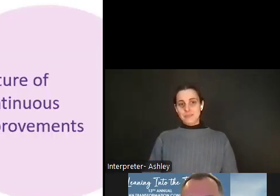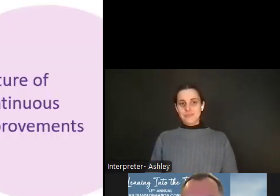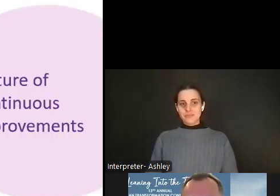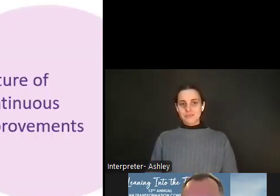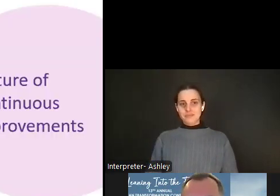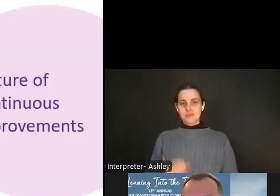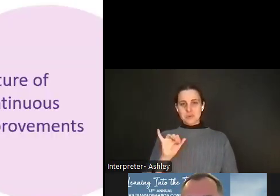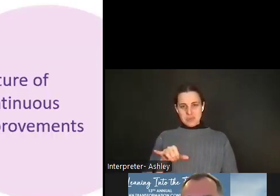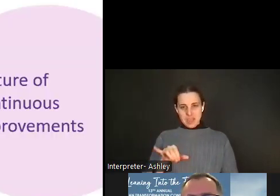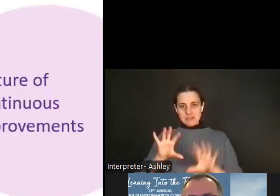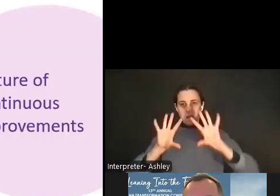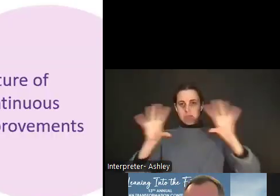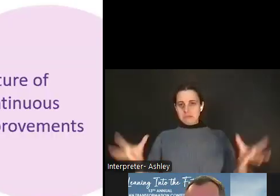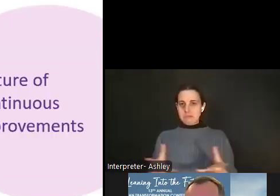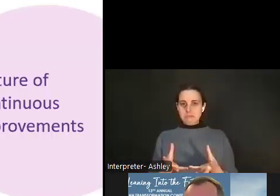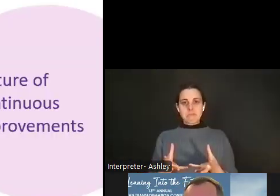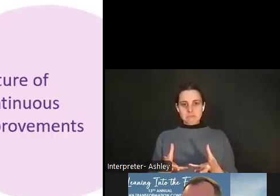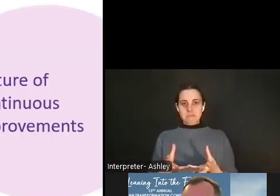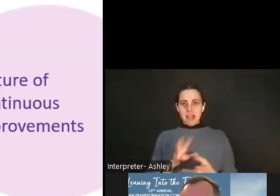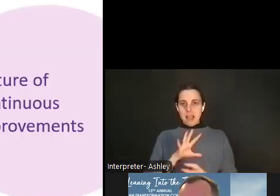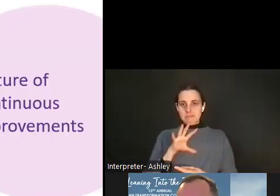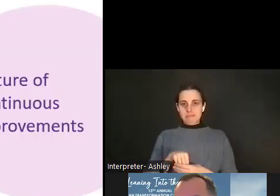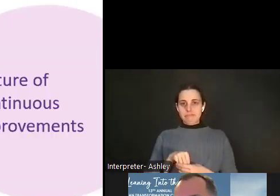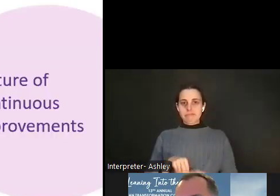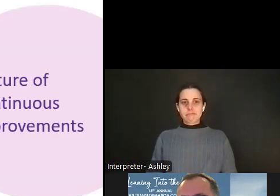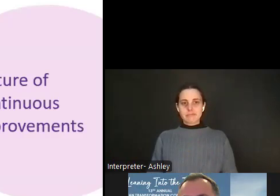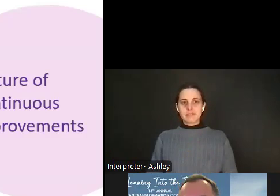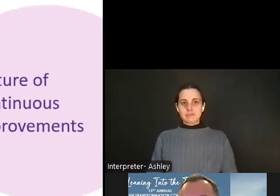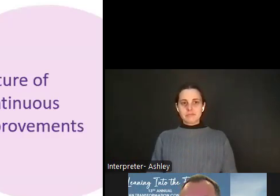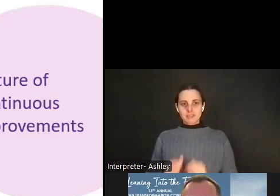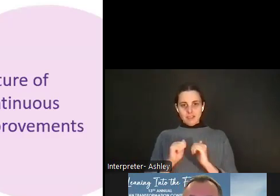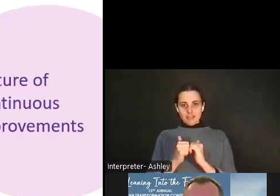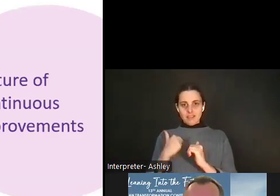framework, and this is the complete framework and how we